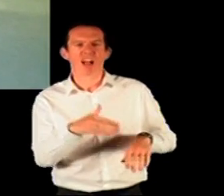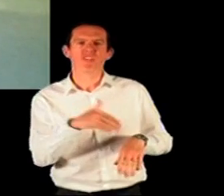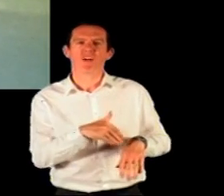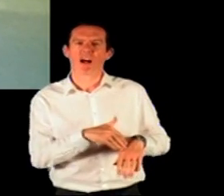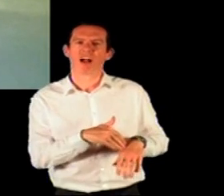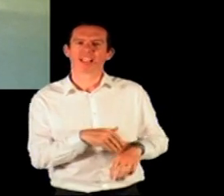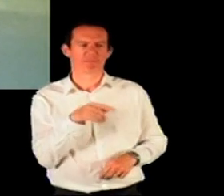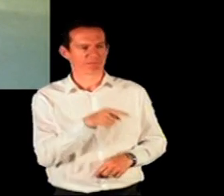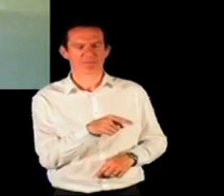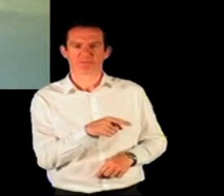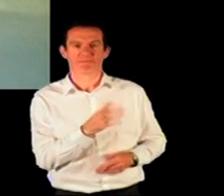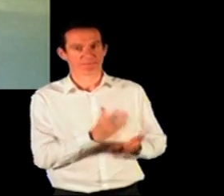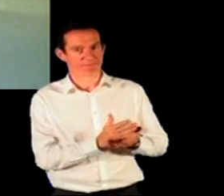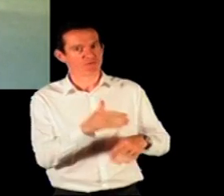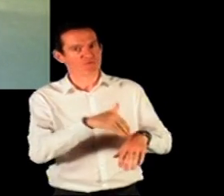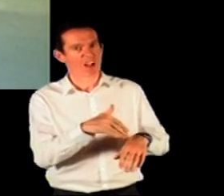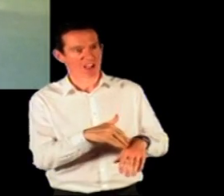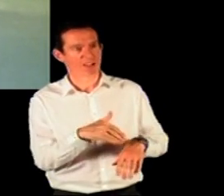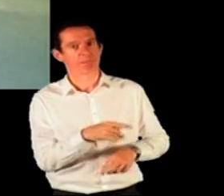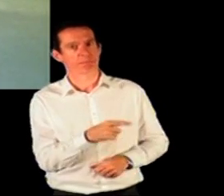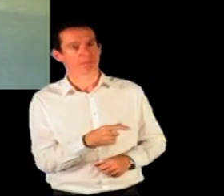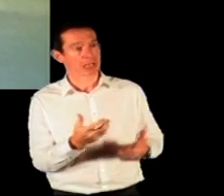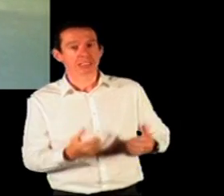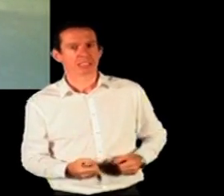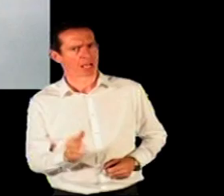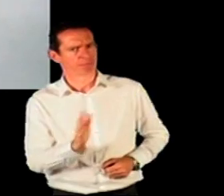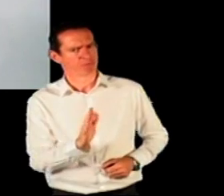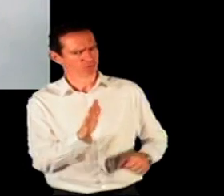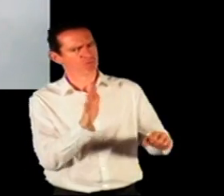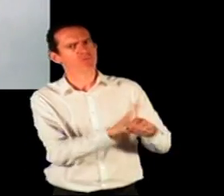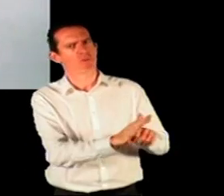Disability hate crime is unacceptable and must stop.